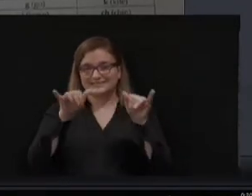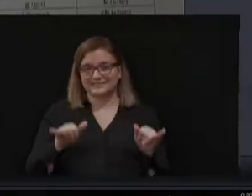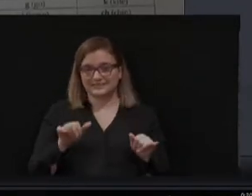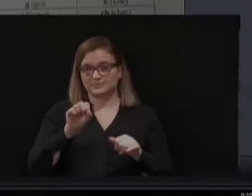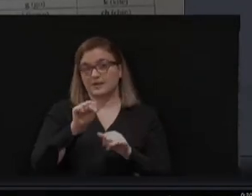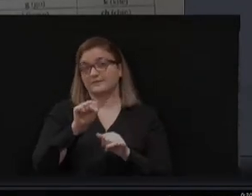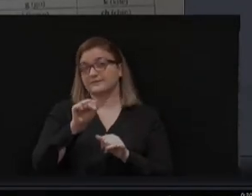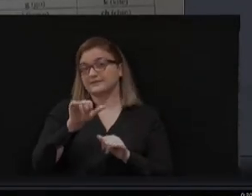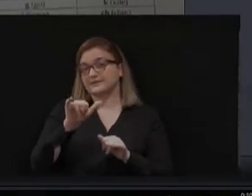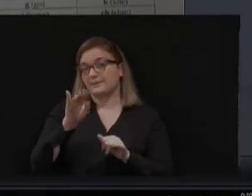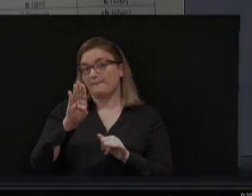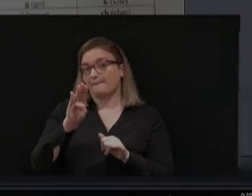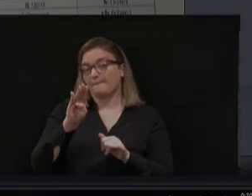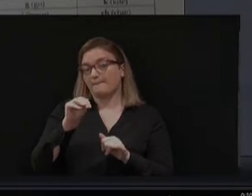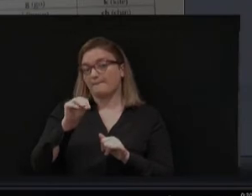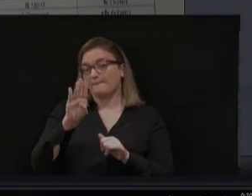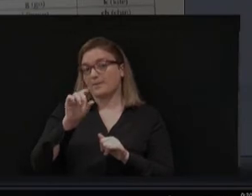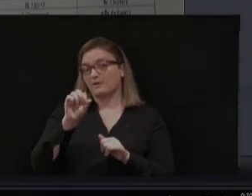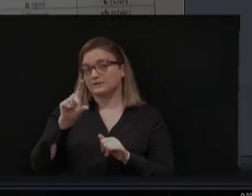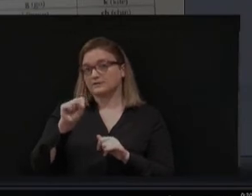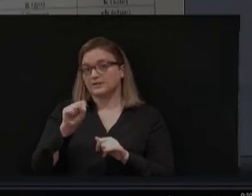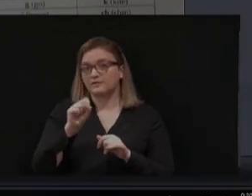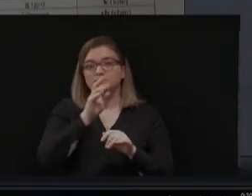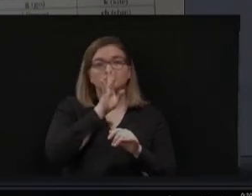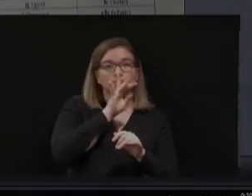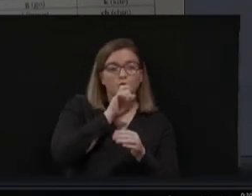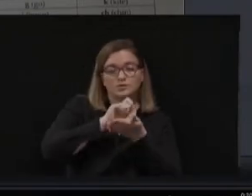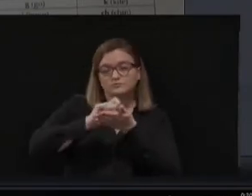both spoken, written, and ideas.